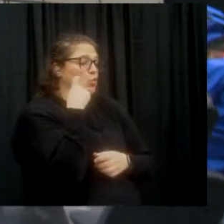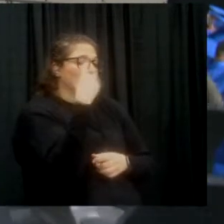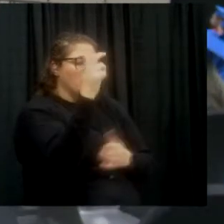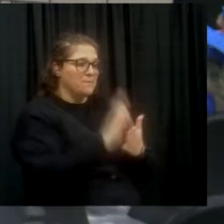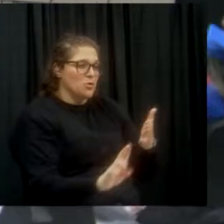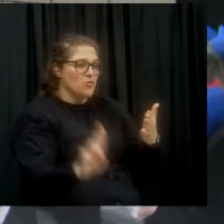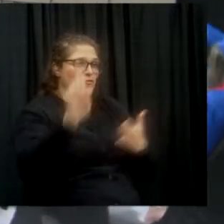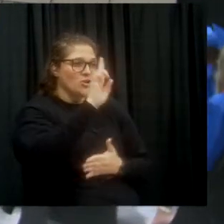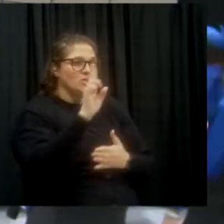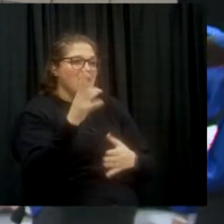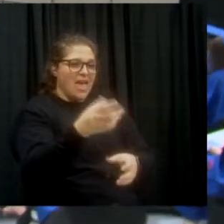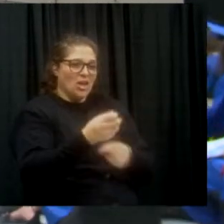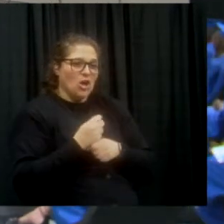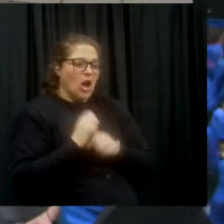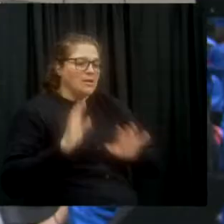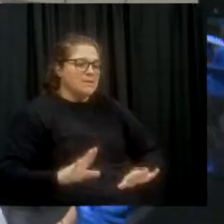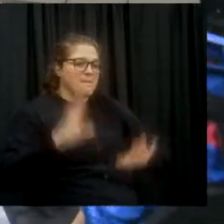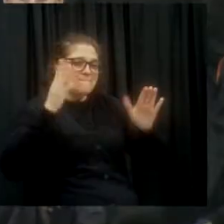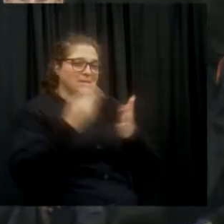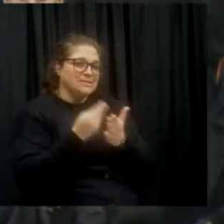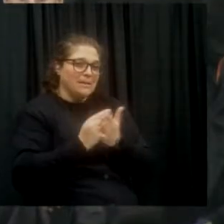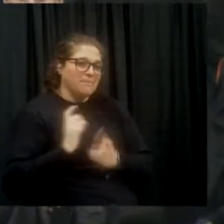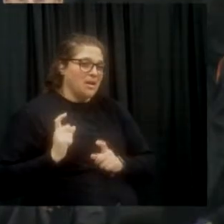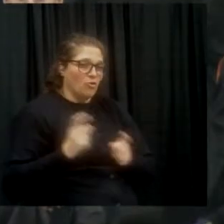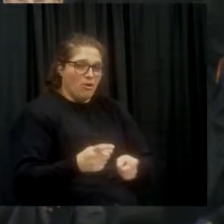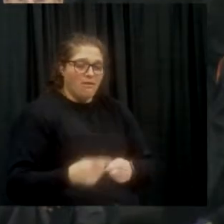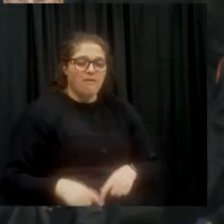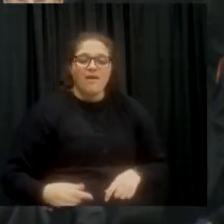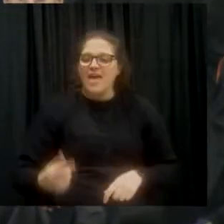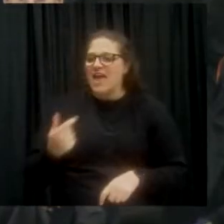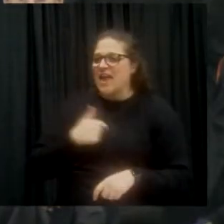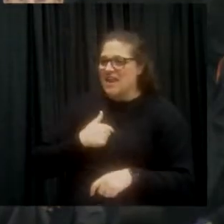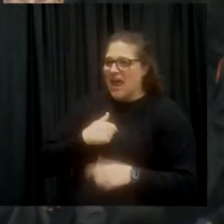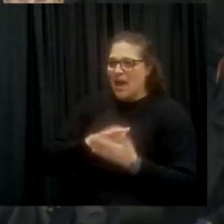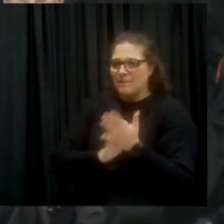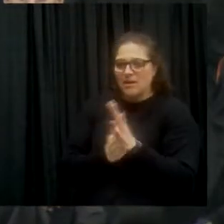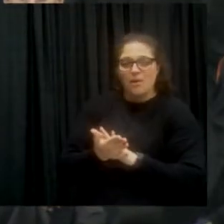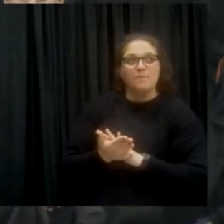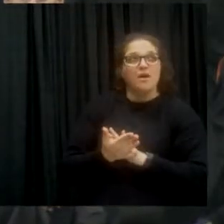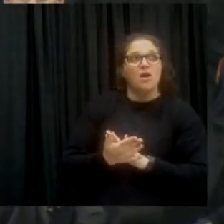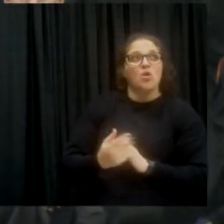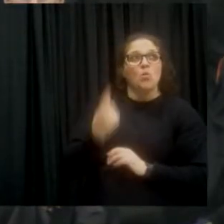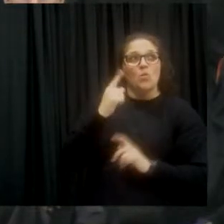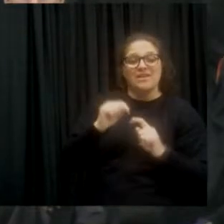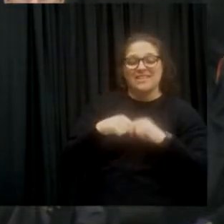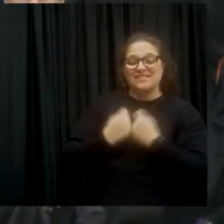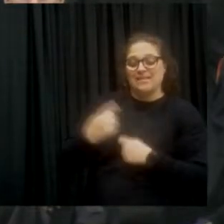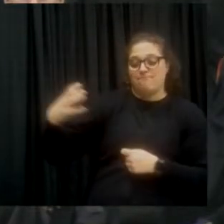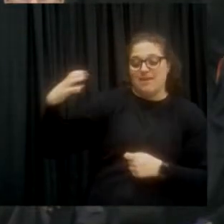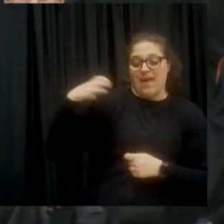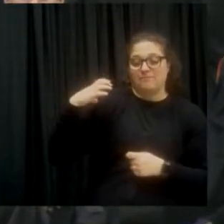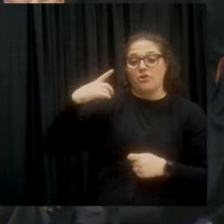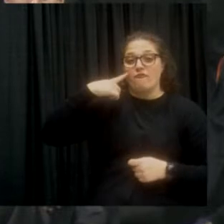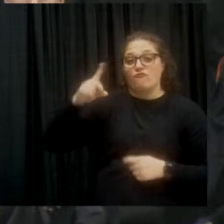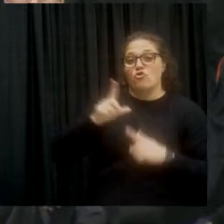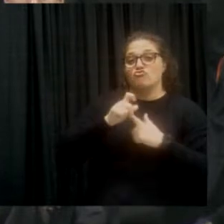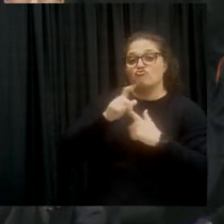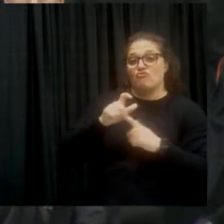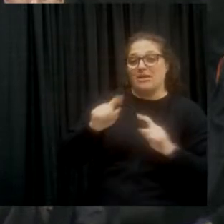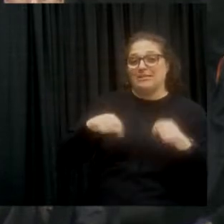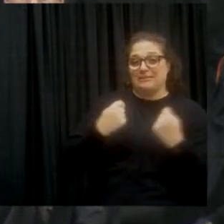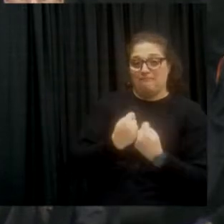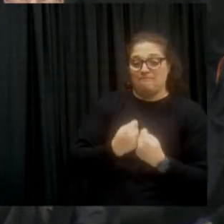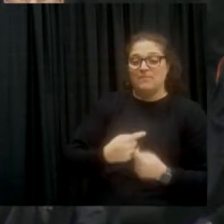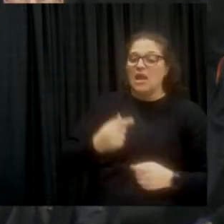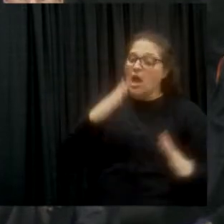university and was able to acquire an amazing scholarship. And I enjoyed being one of the cross one of the team captains for the cross-country running team.